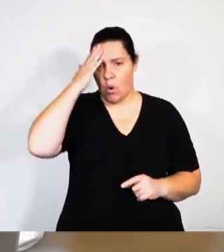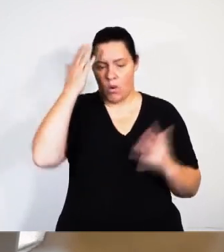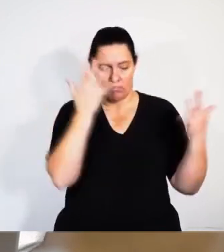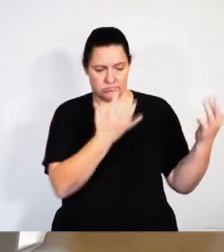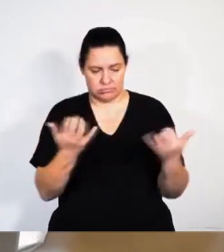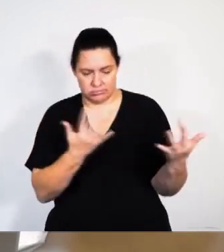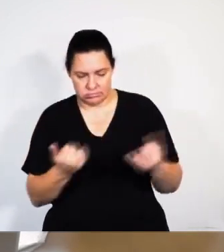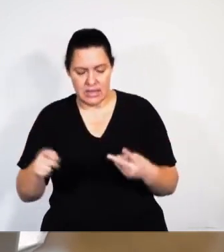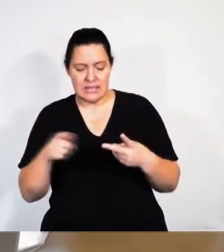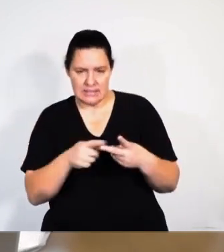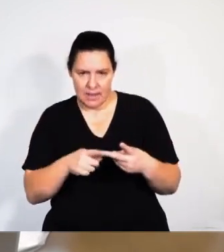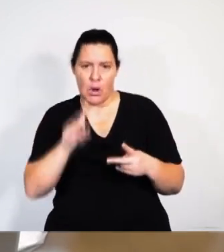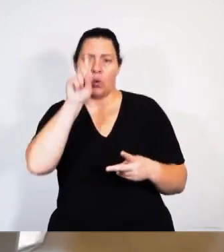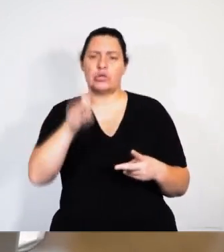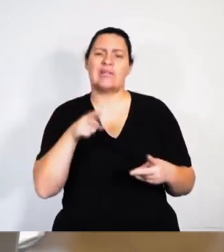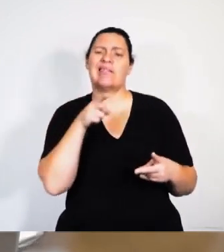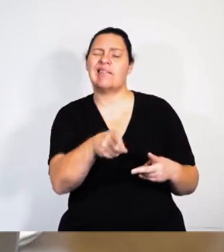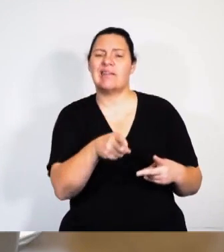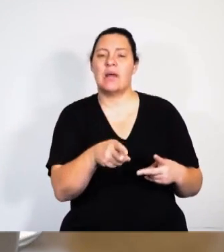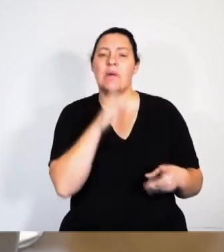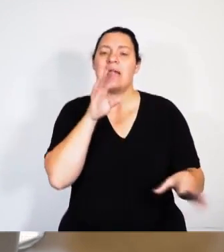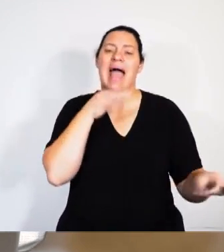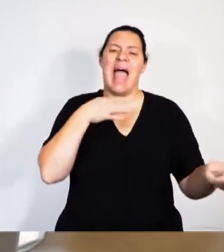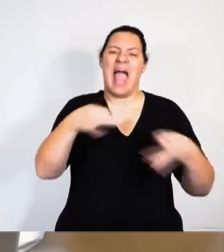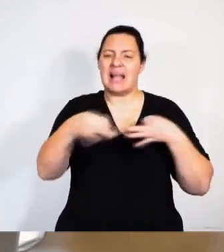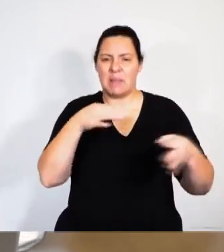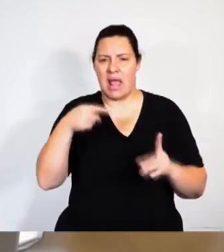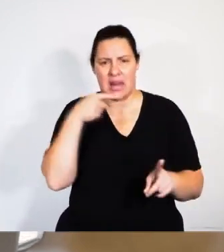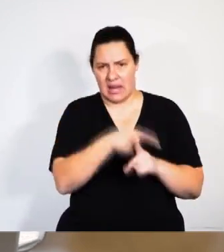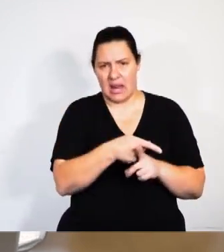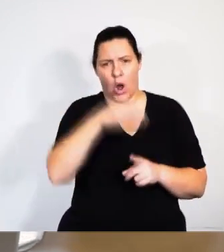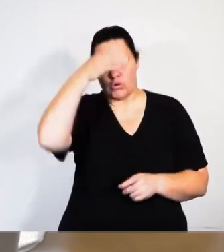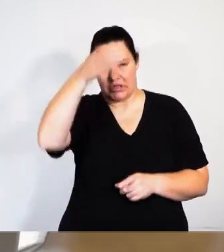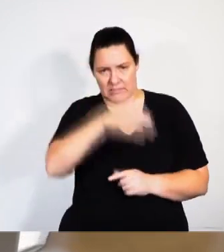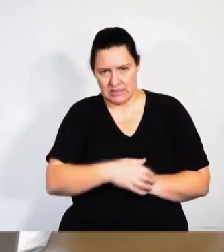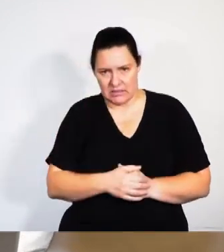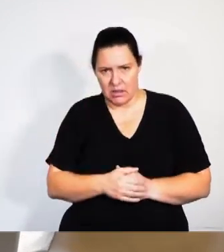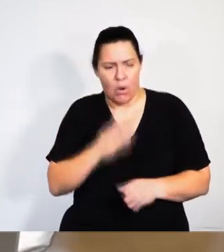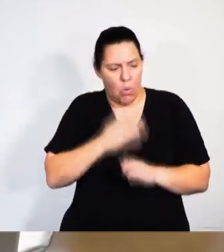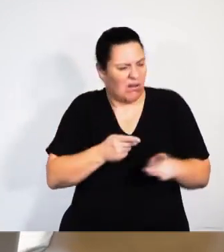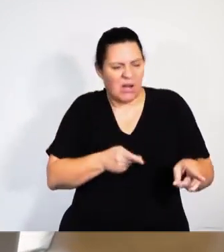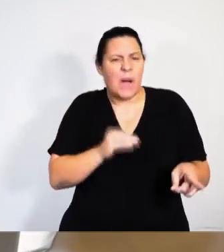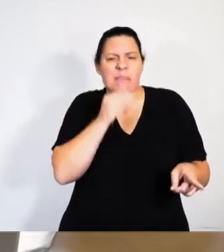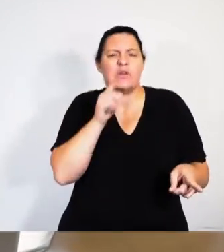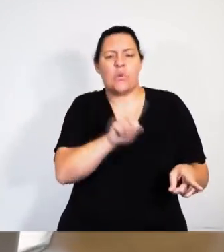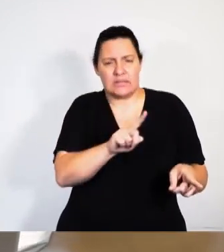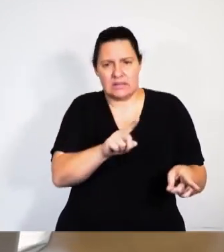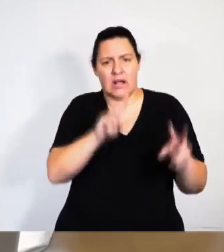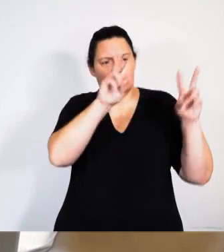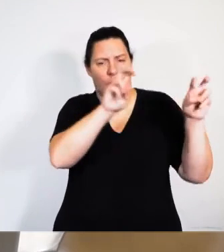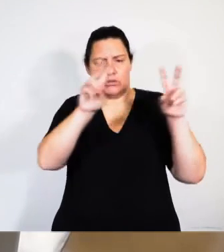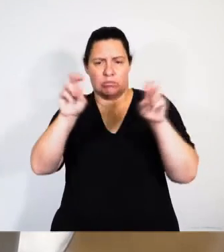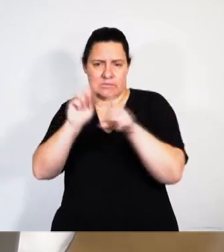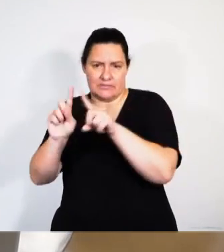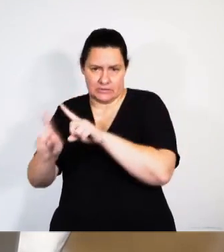do calculations, but we do get questions where you will have to explain some of the concepts that we work with in different